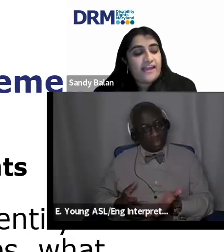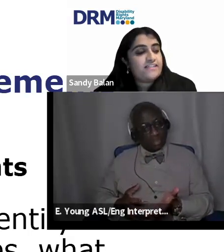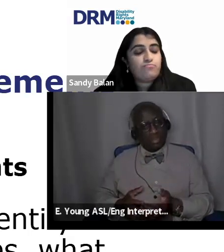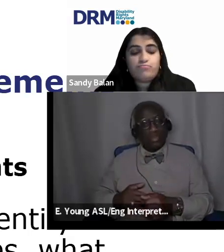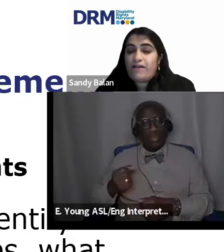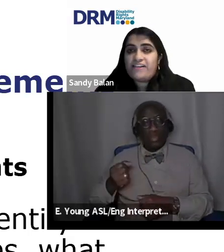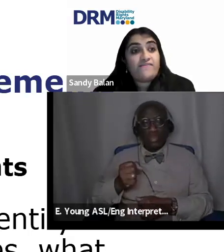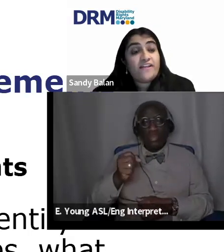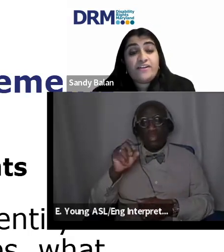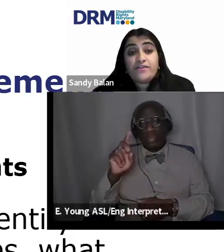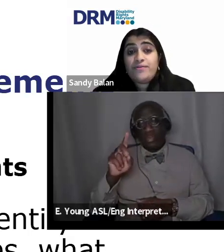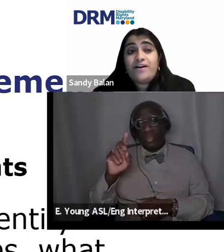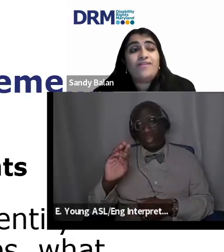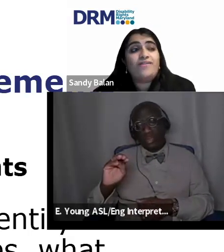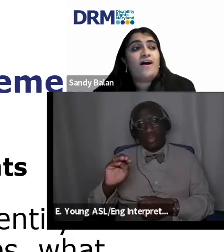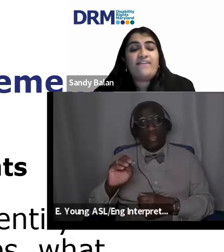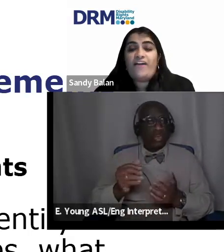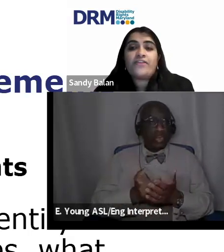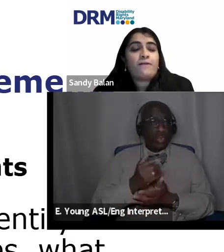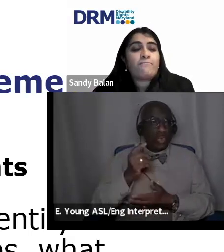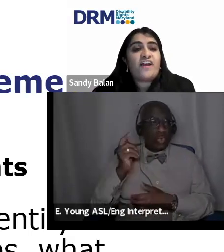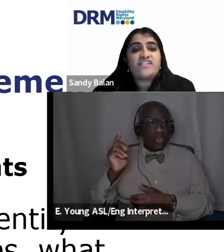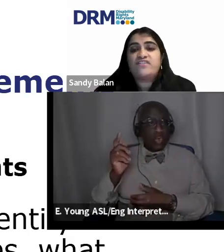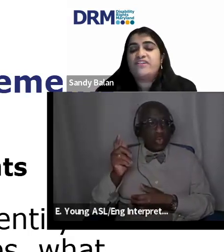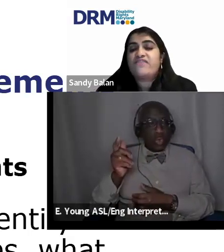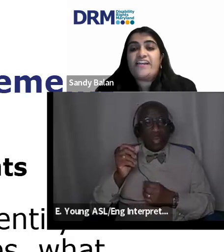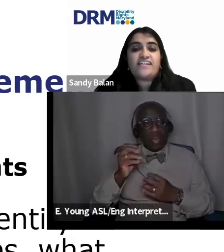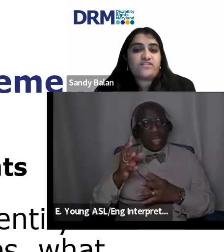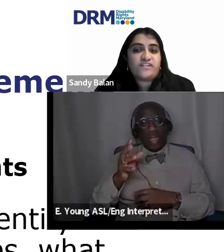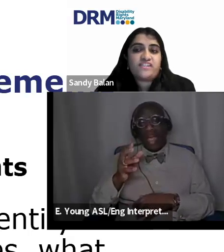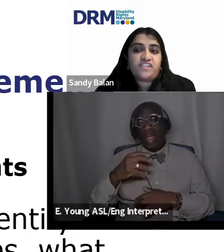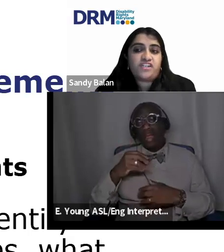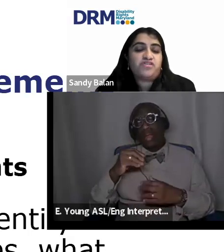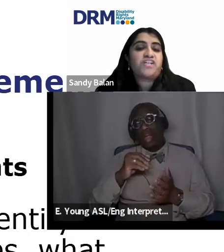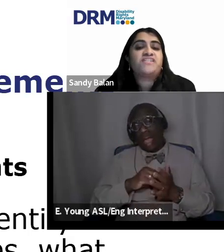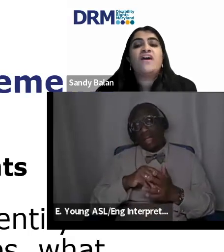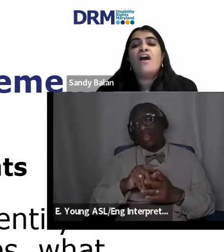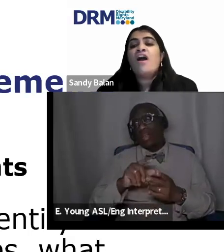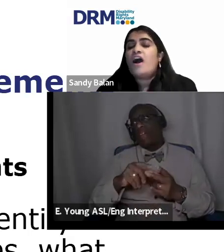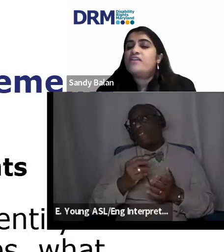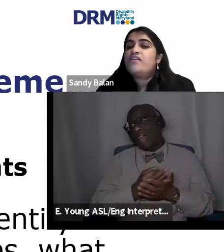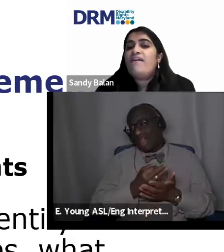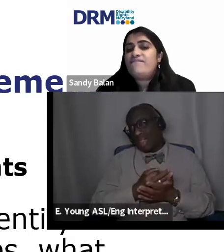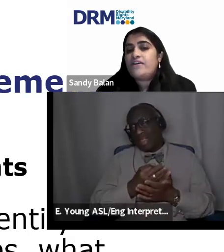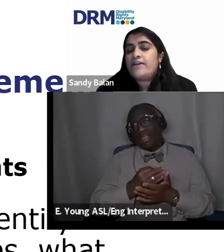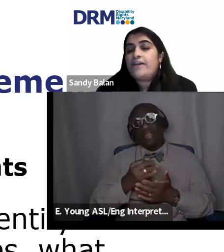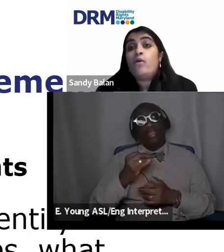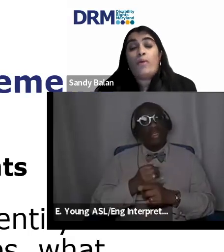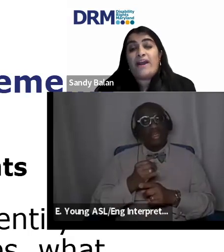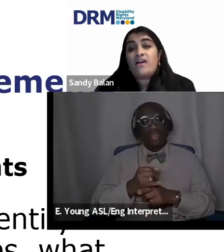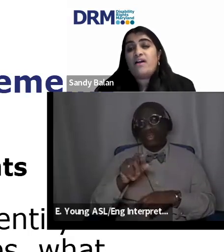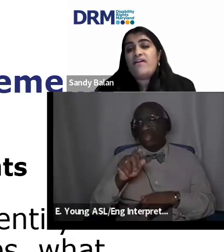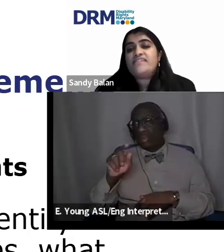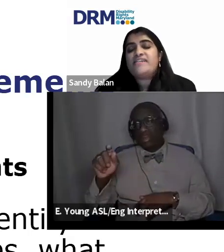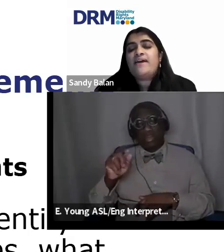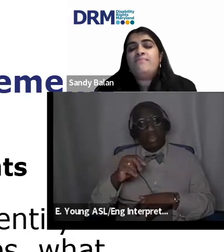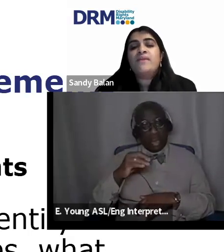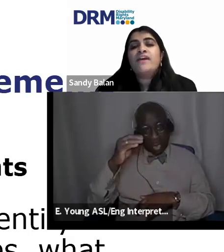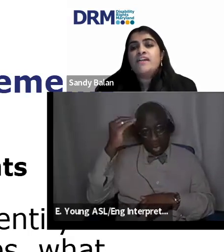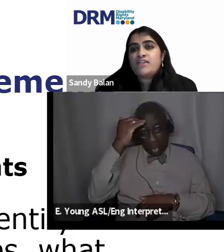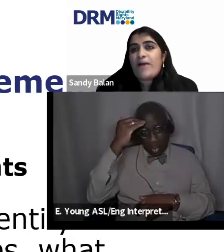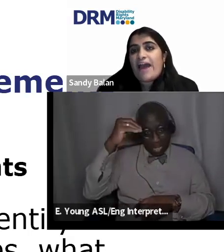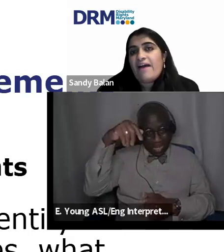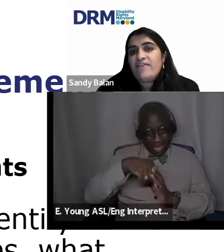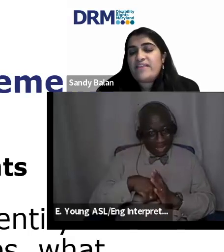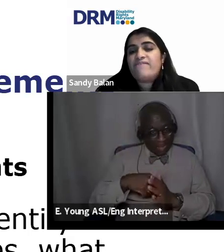decision-making is relatively new, a lot of healthcare professionals, financial institutions are not very aware of